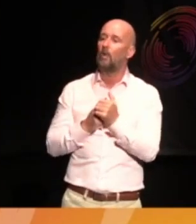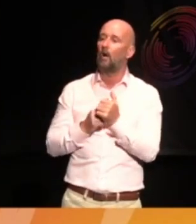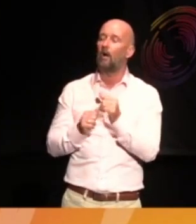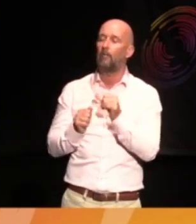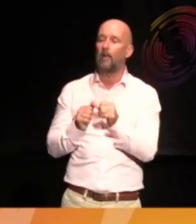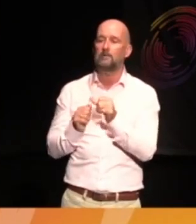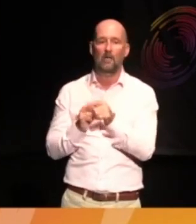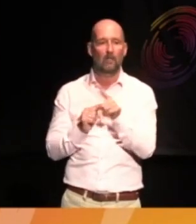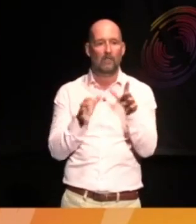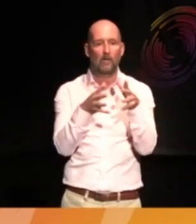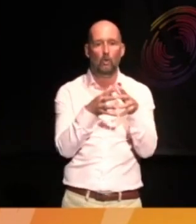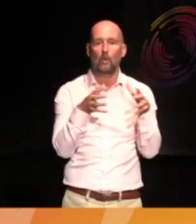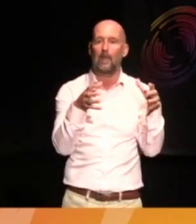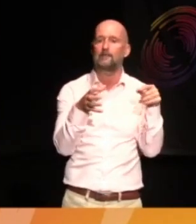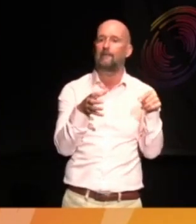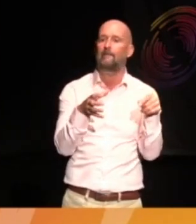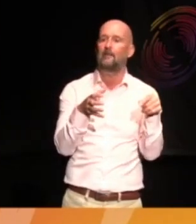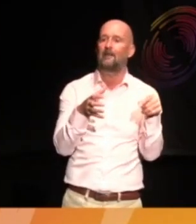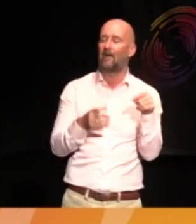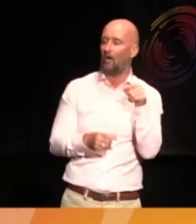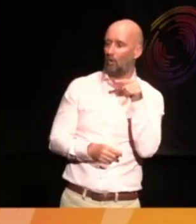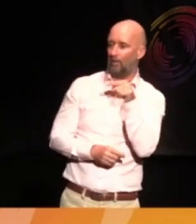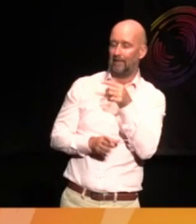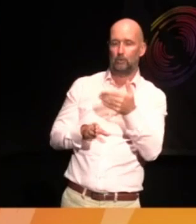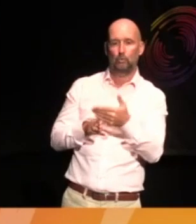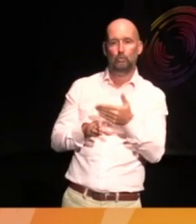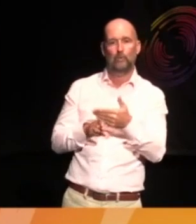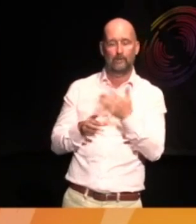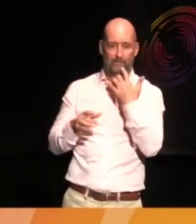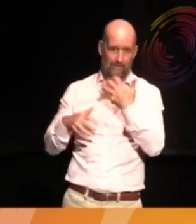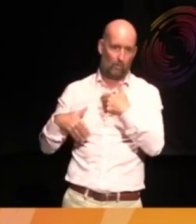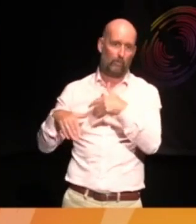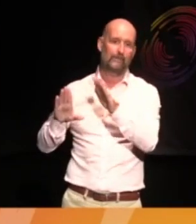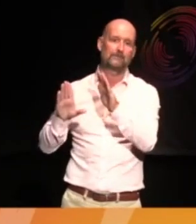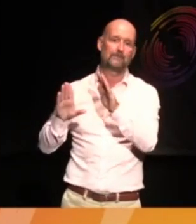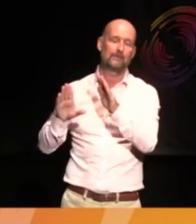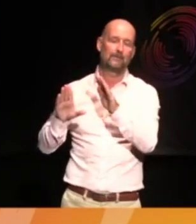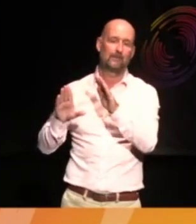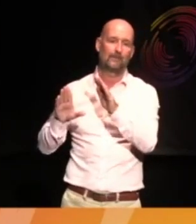kind of oh, that's something that you do and you kind of get on with it. So I think